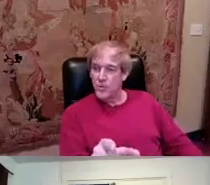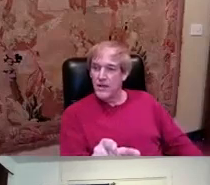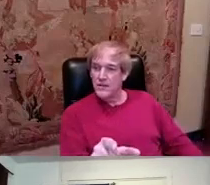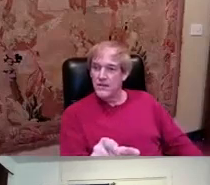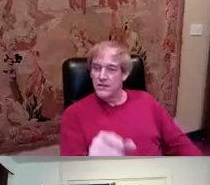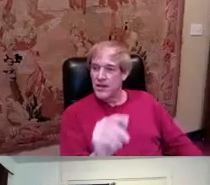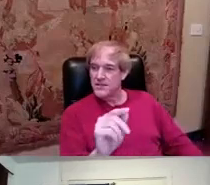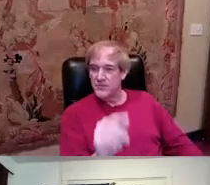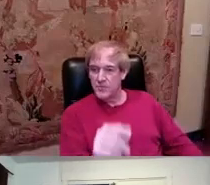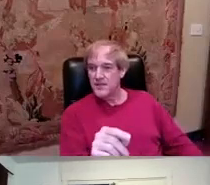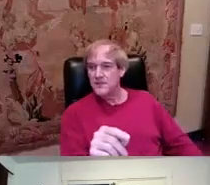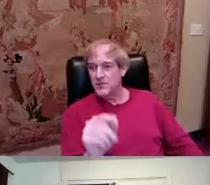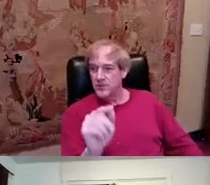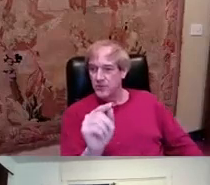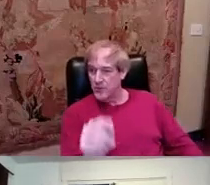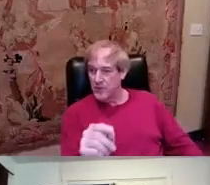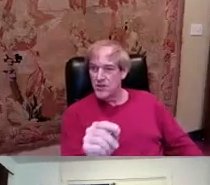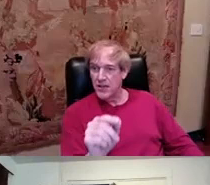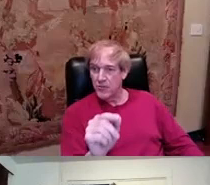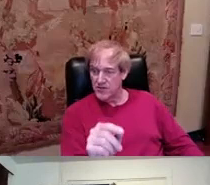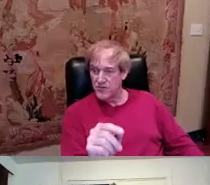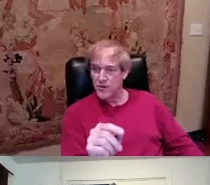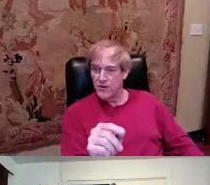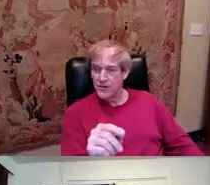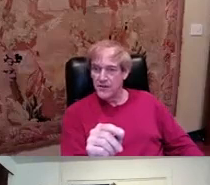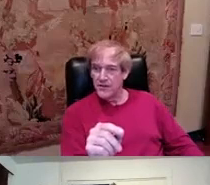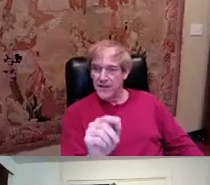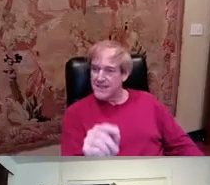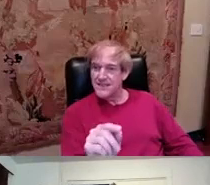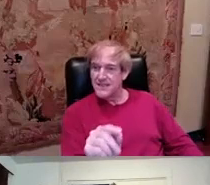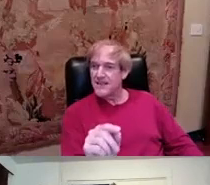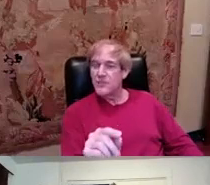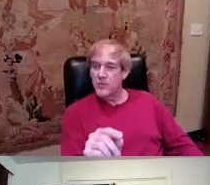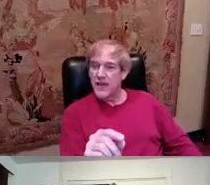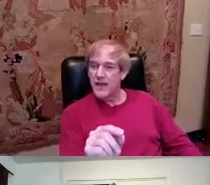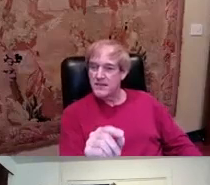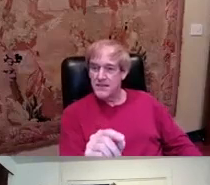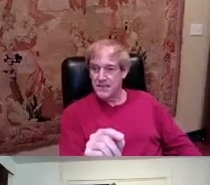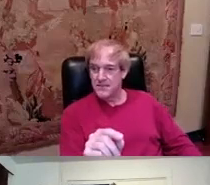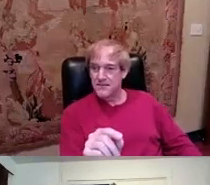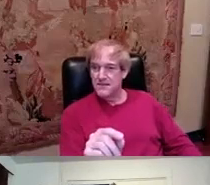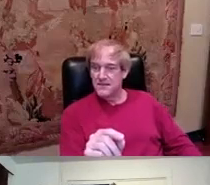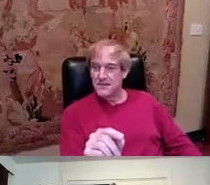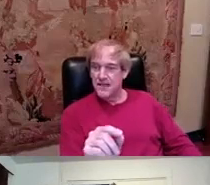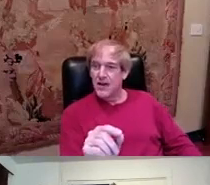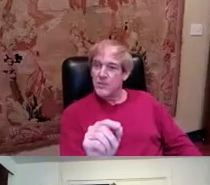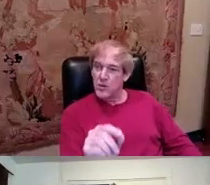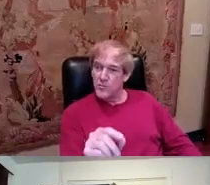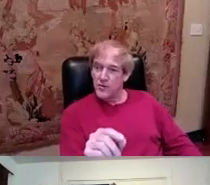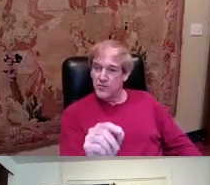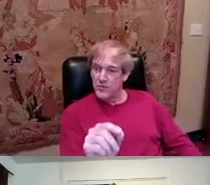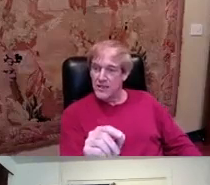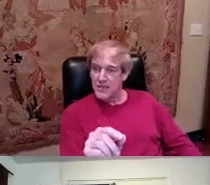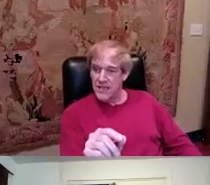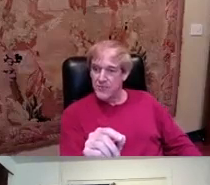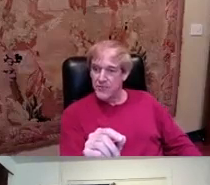phase 1, the blocks of Brighton between Ridge and West North, that's exactly what we've had to date. Now, I'm hopeful